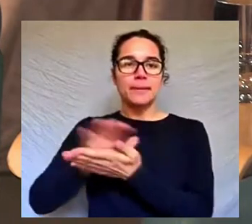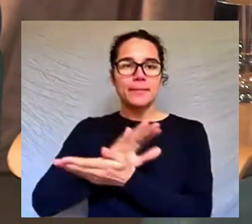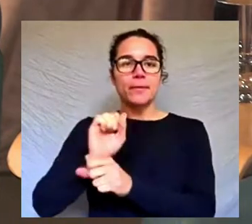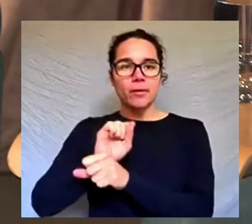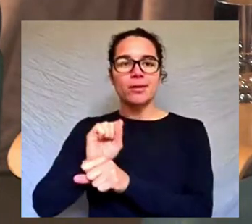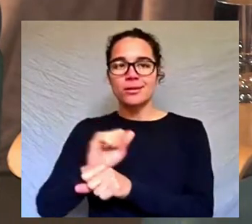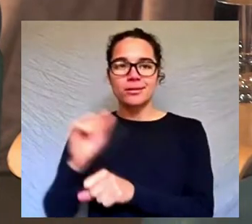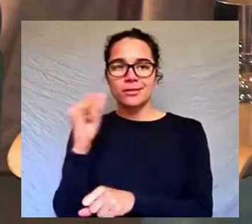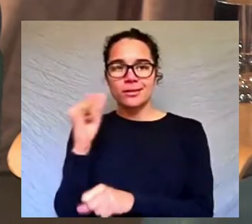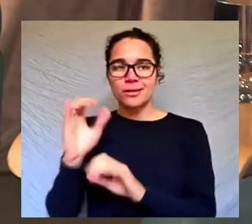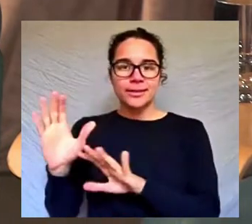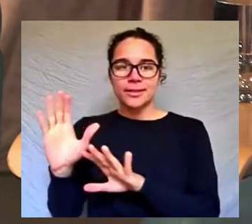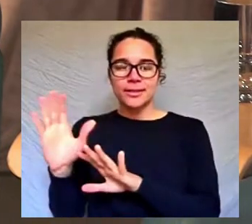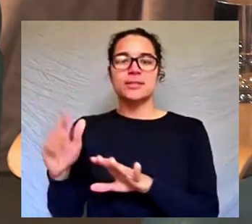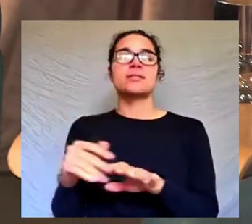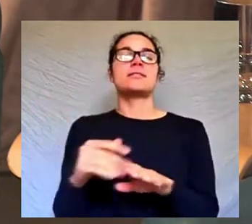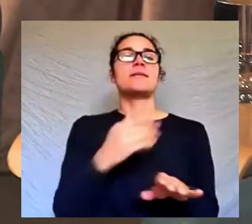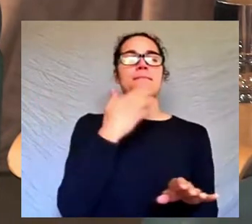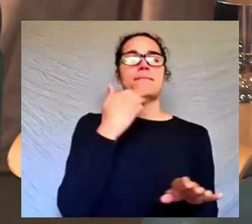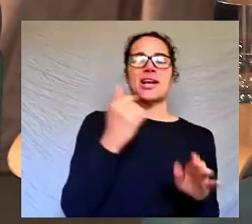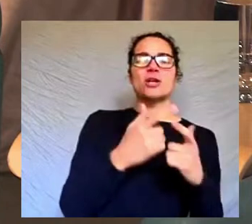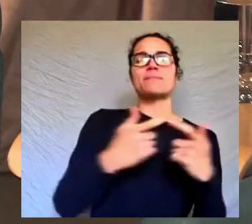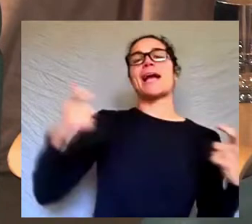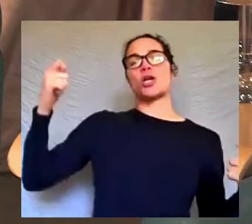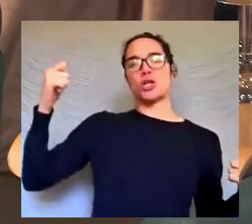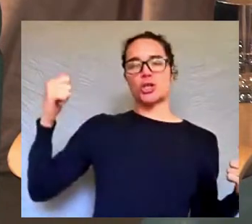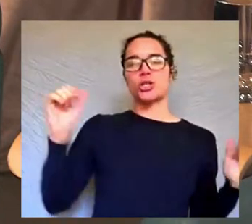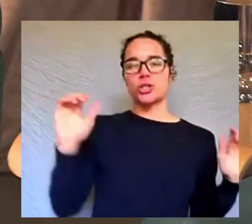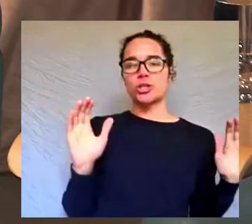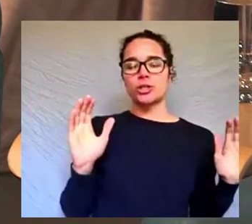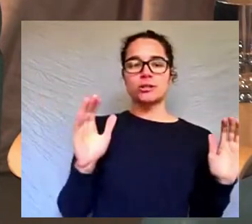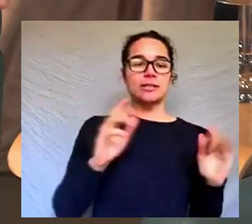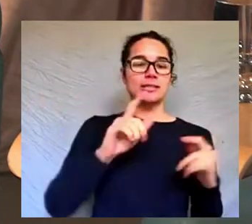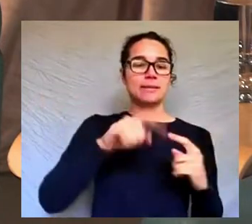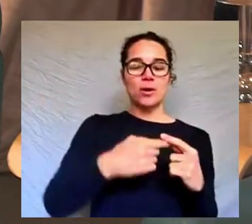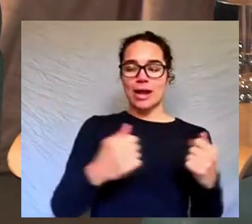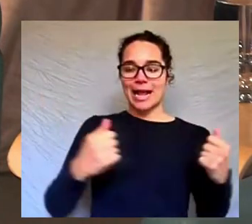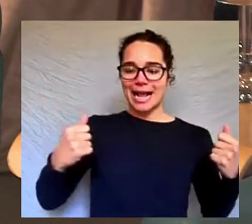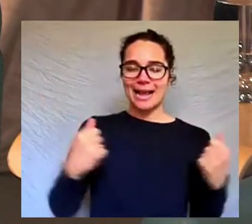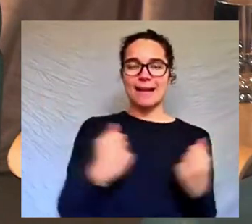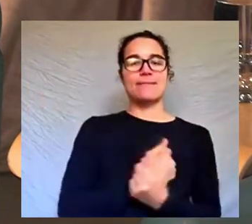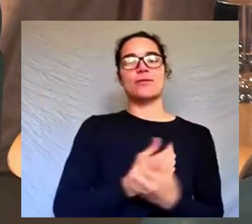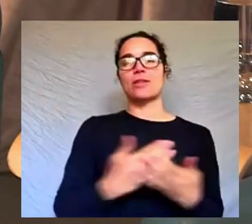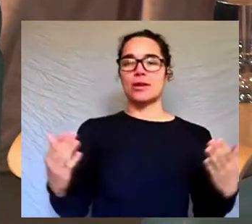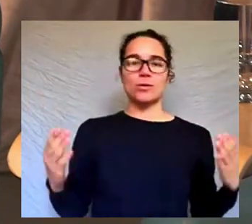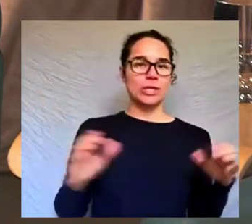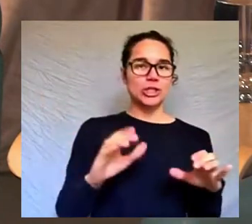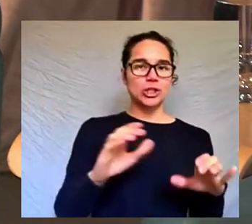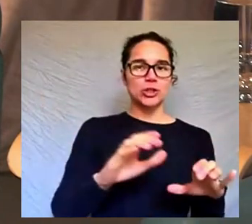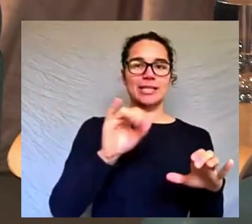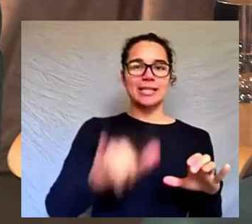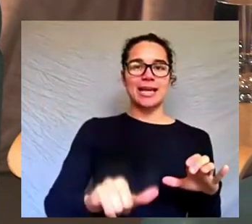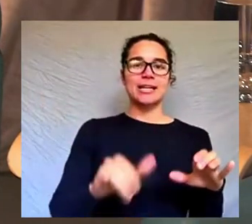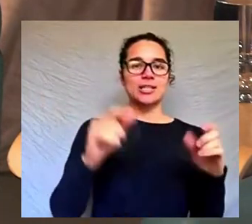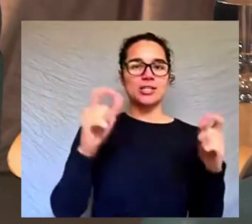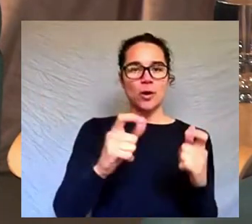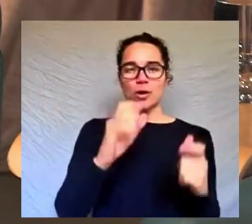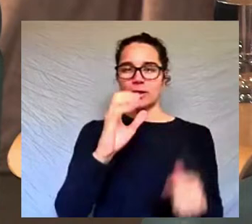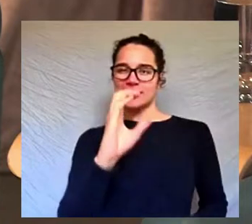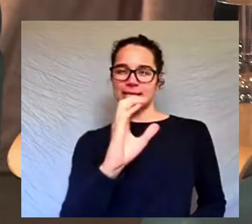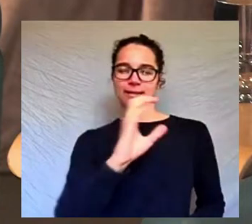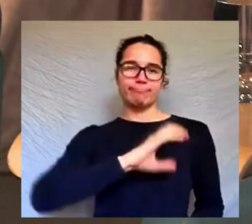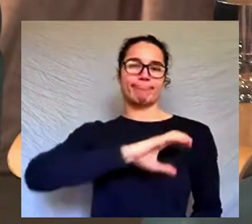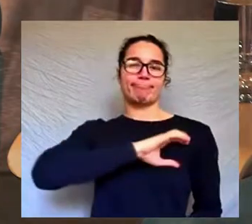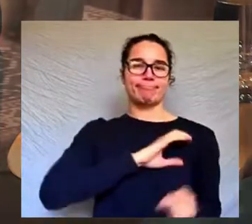bigger. It's about every act we do in that small C citizen to help solve